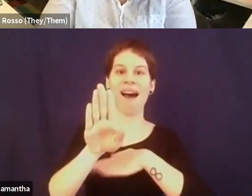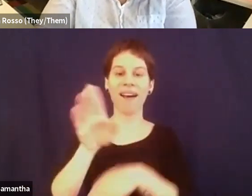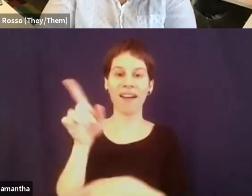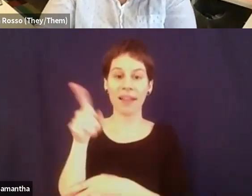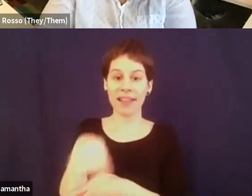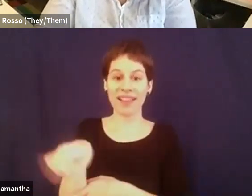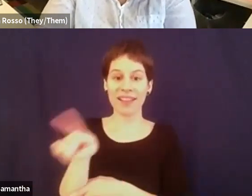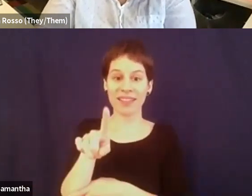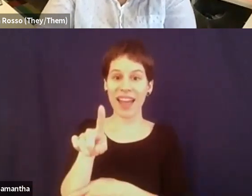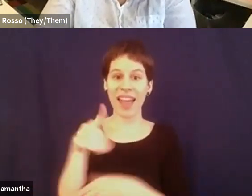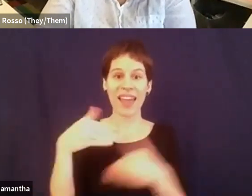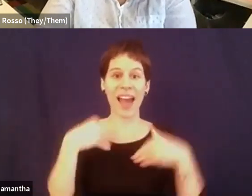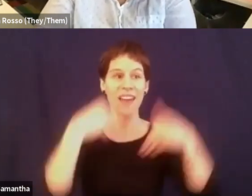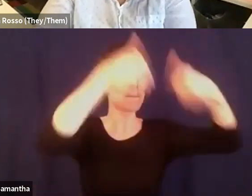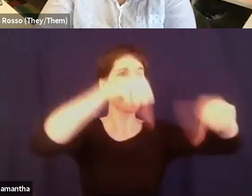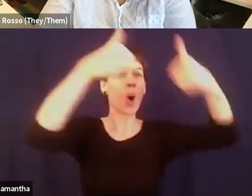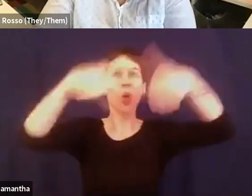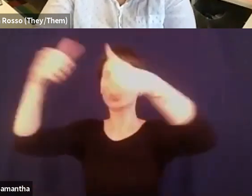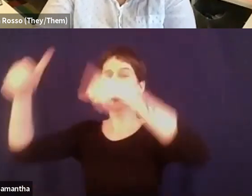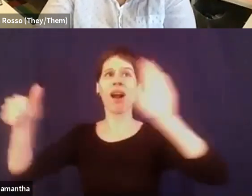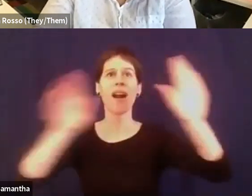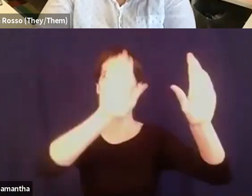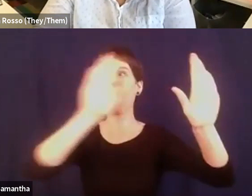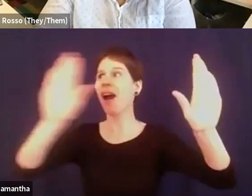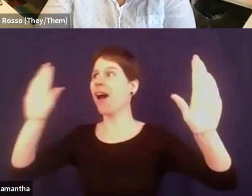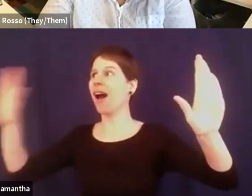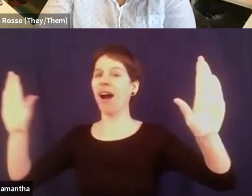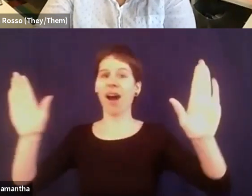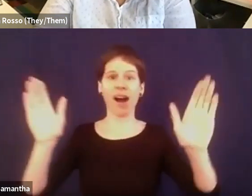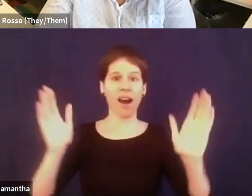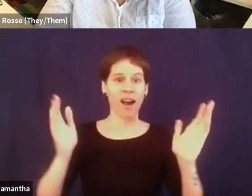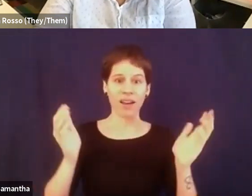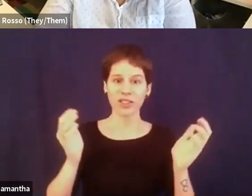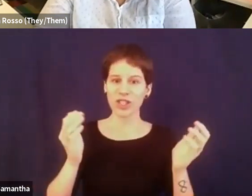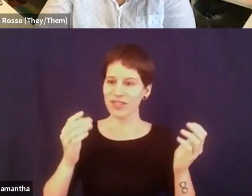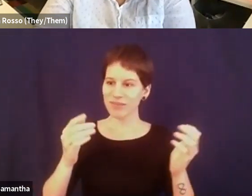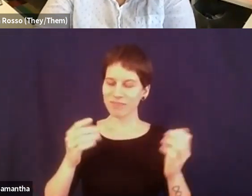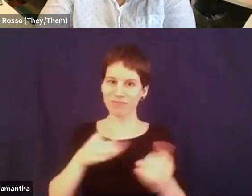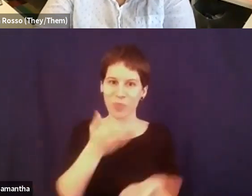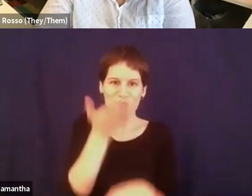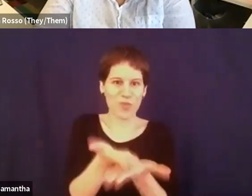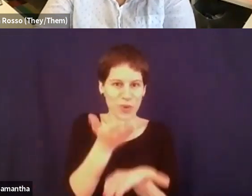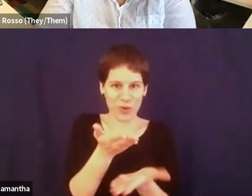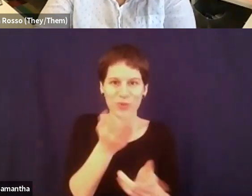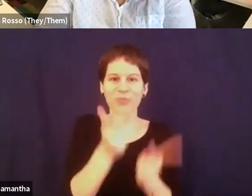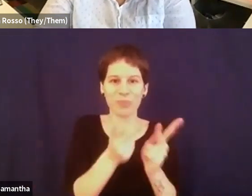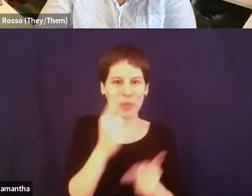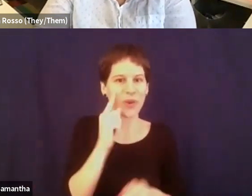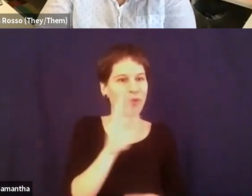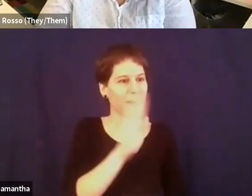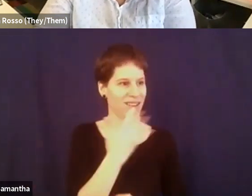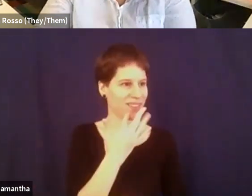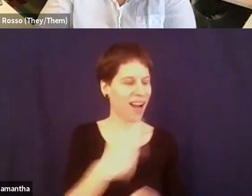had posters, sayings, quotes everywhere, just affirming people not only for their color, their